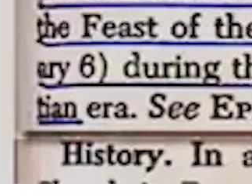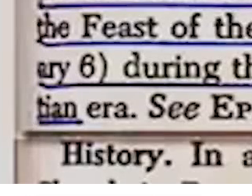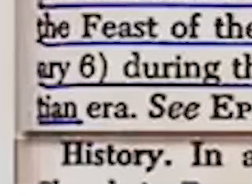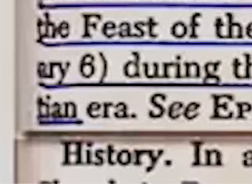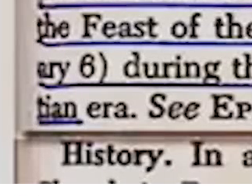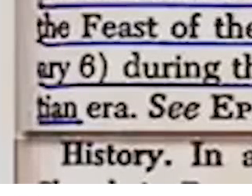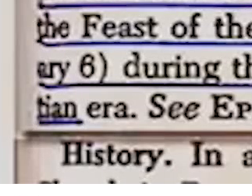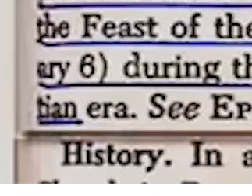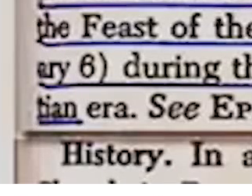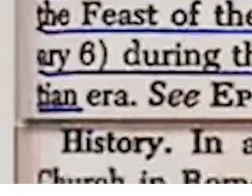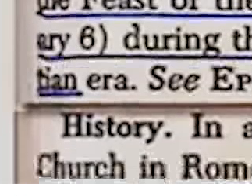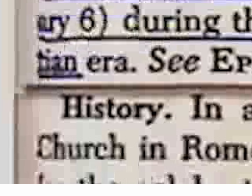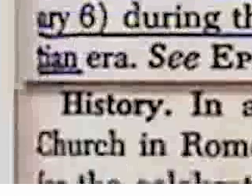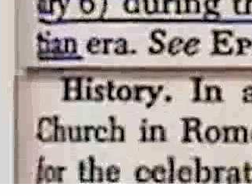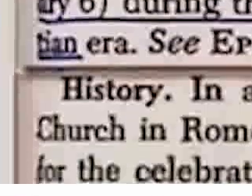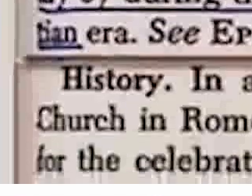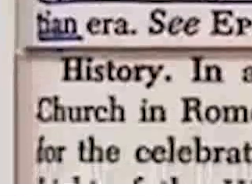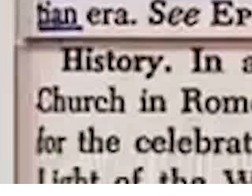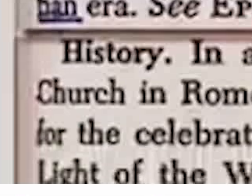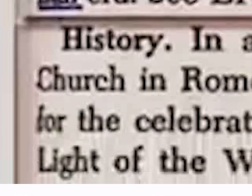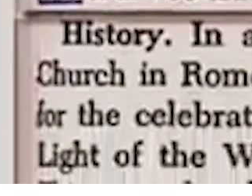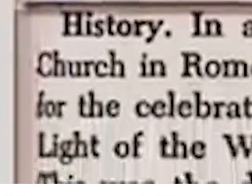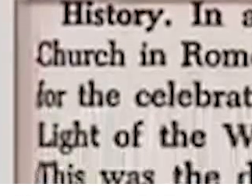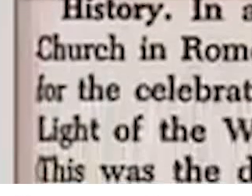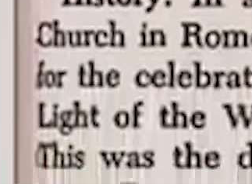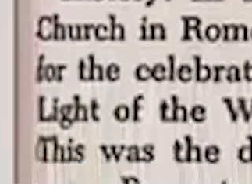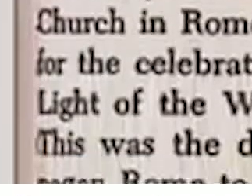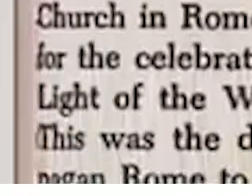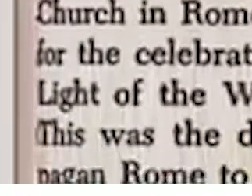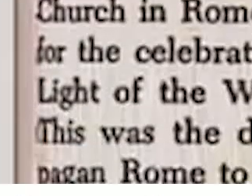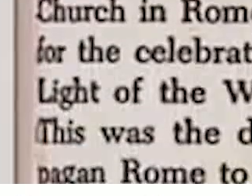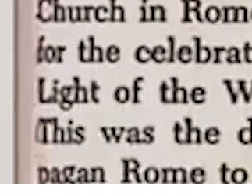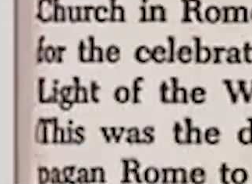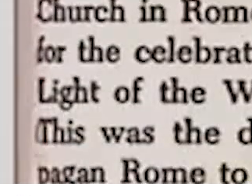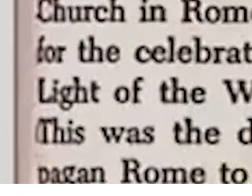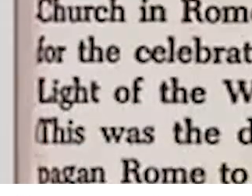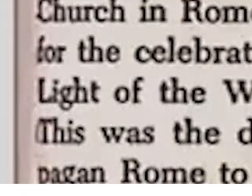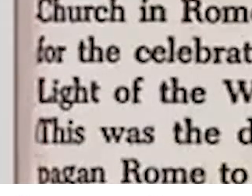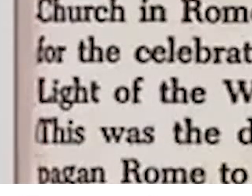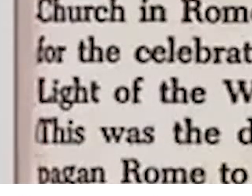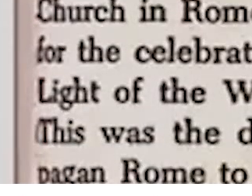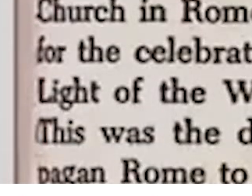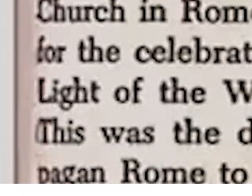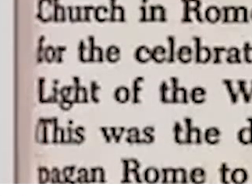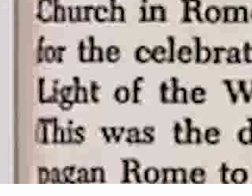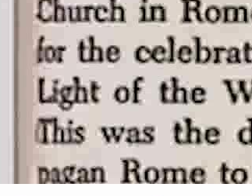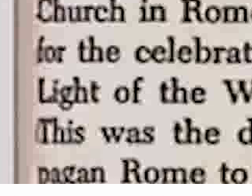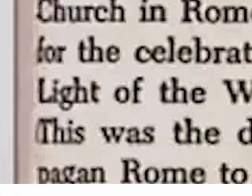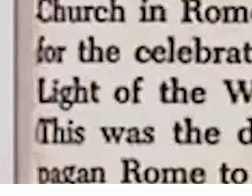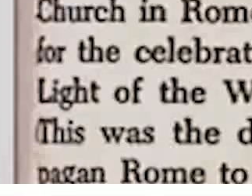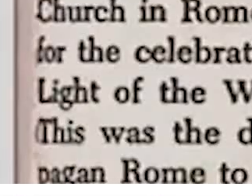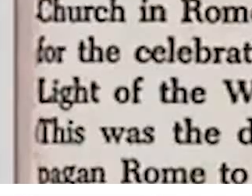of the Manifestations, Epiphany, January 6, during the first 3 centuries of